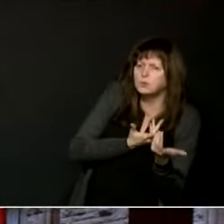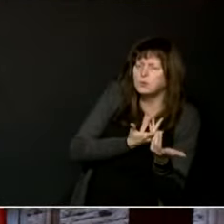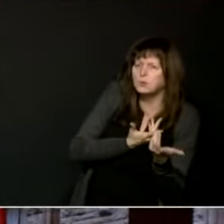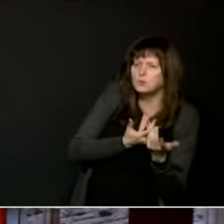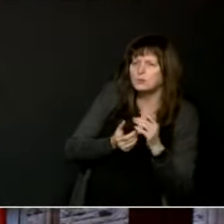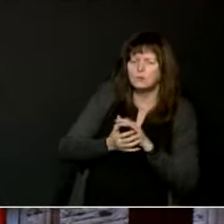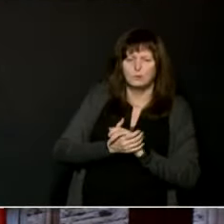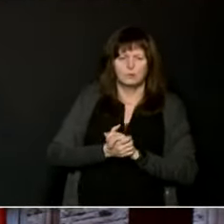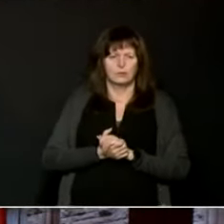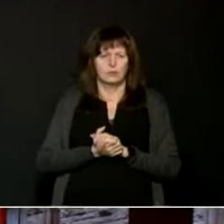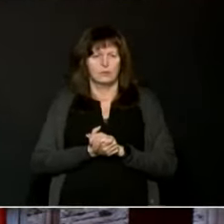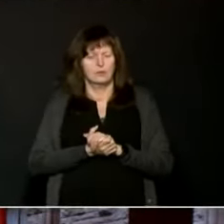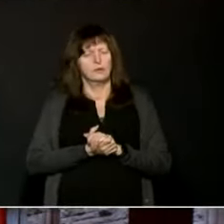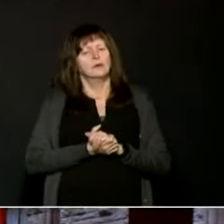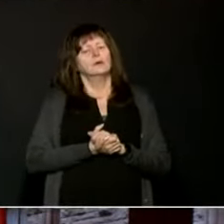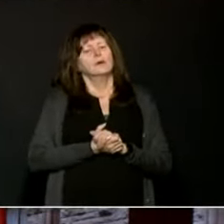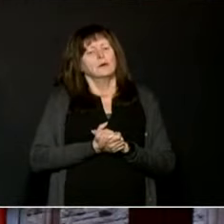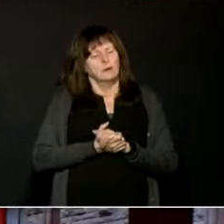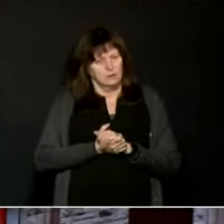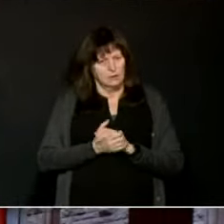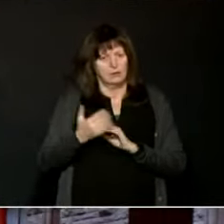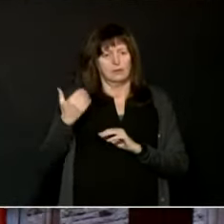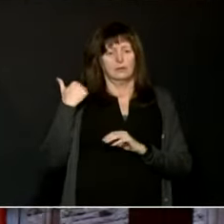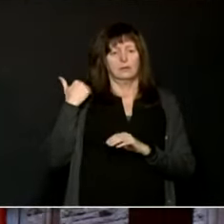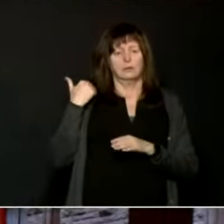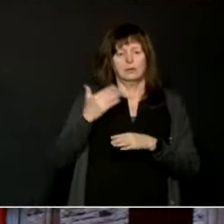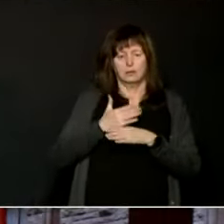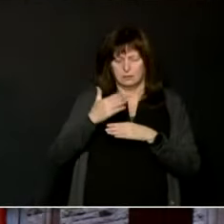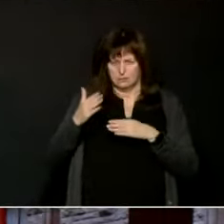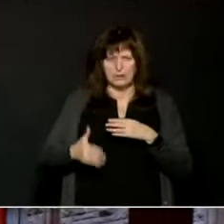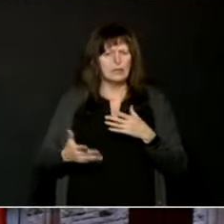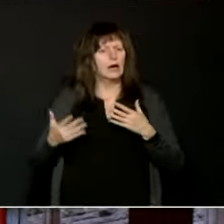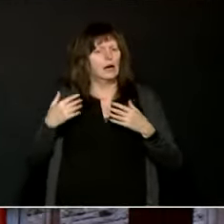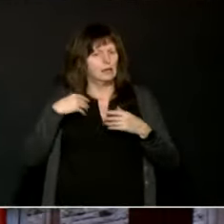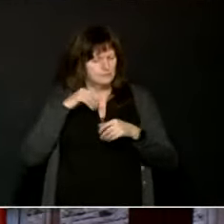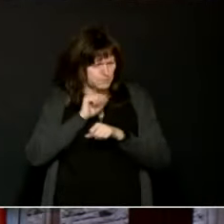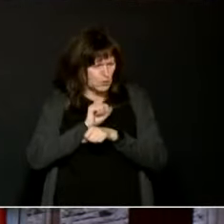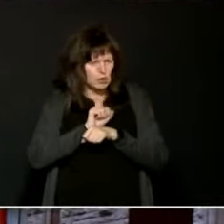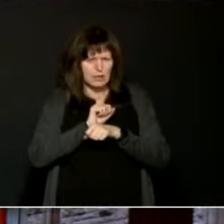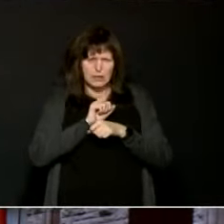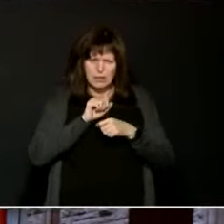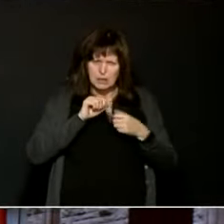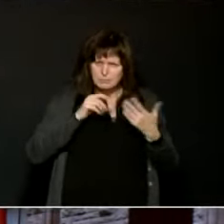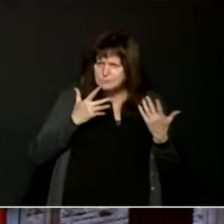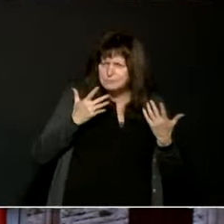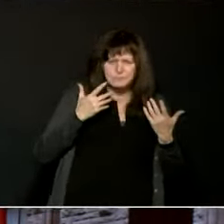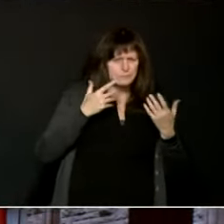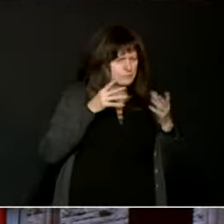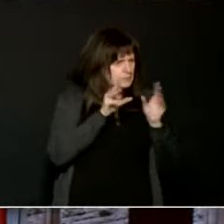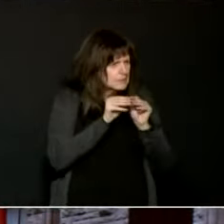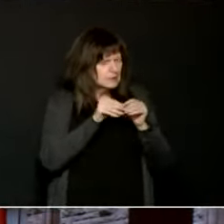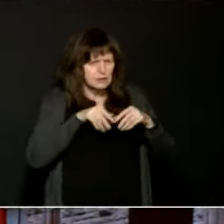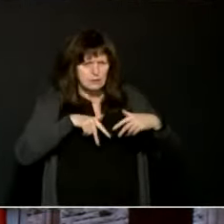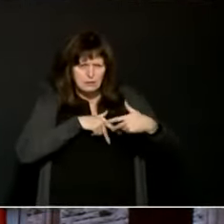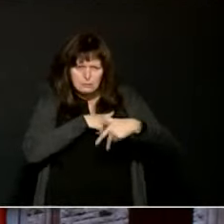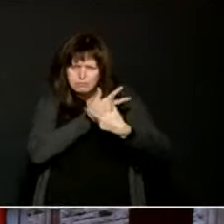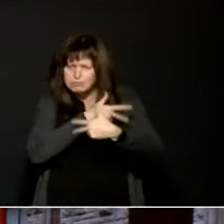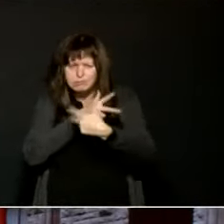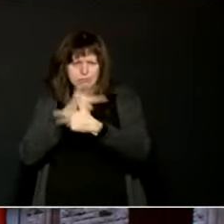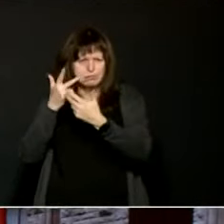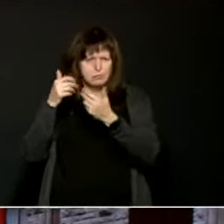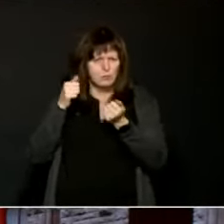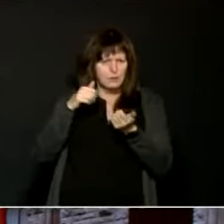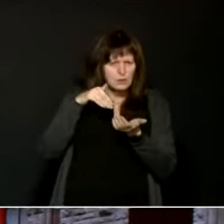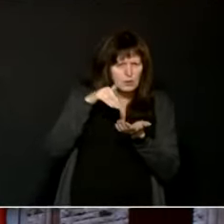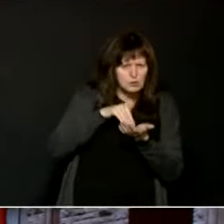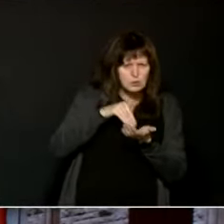on. Our Chief Medical Officer of Health meetings across Canada. We had scientific updates from